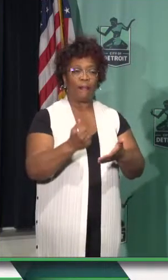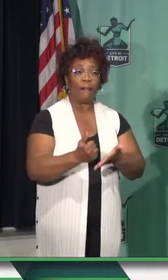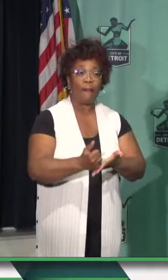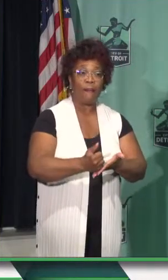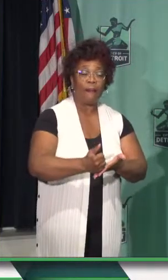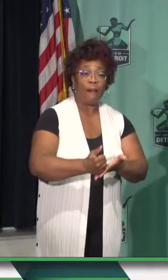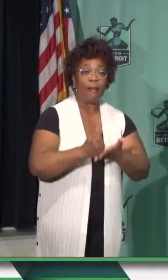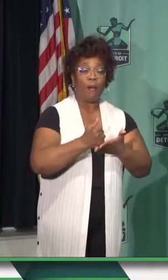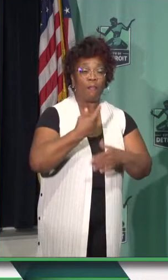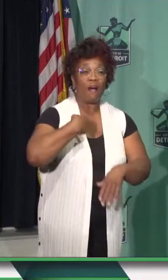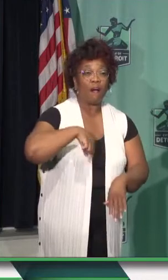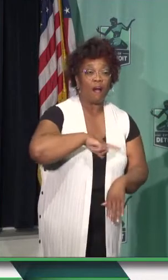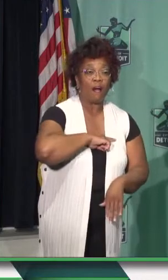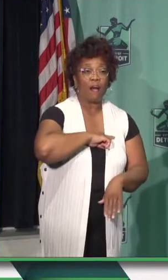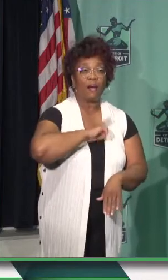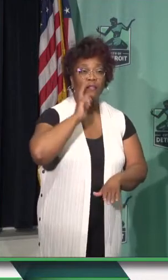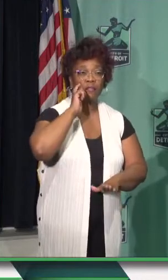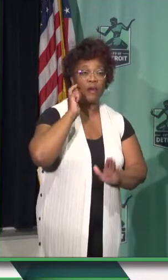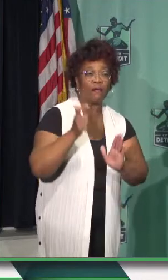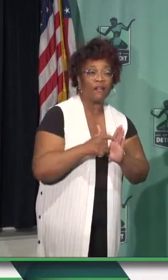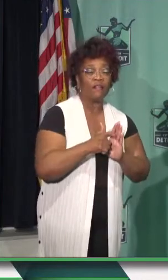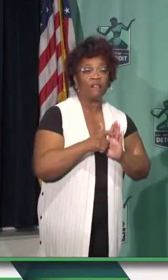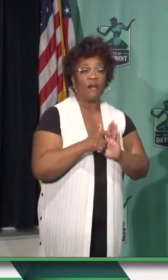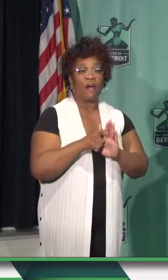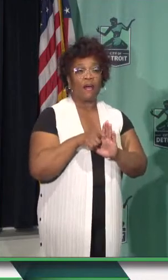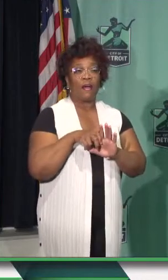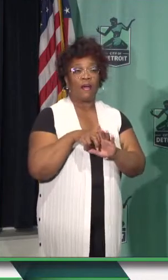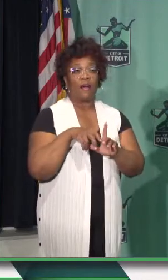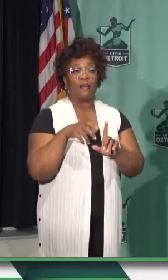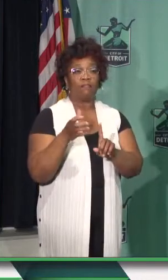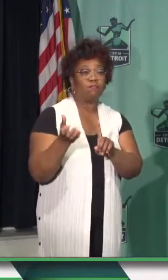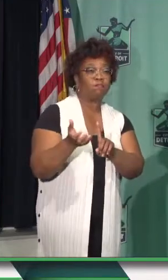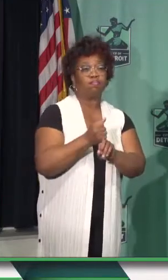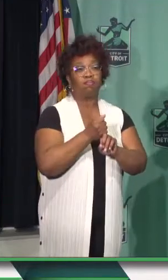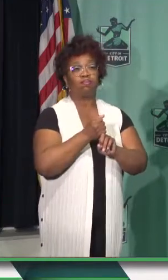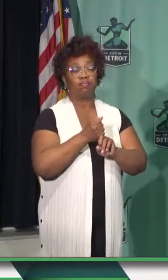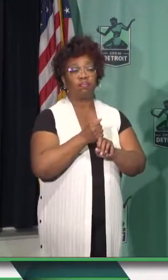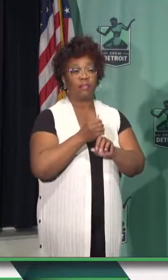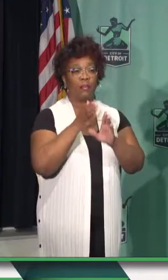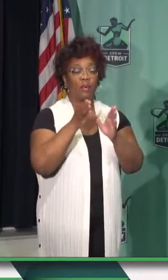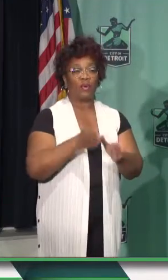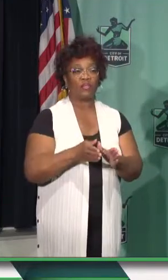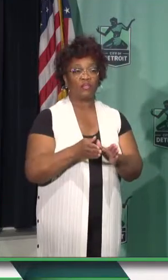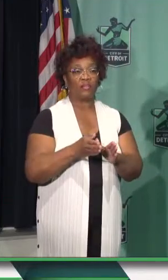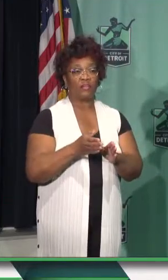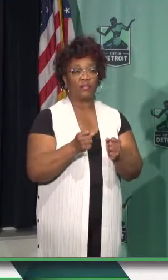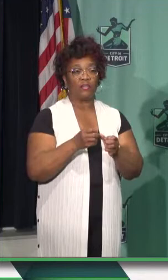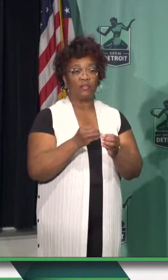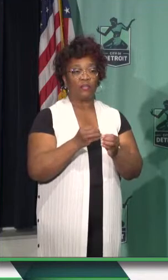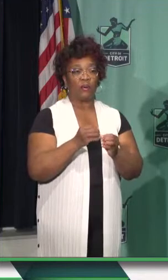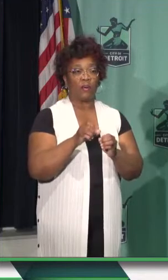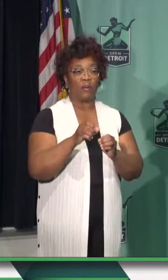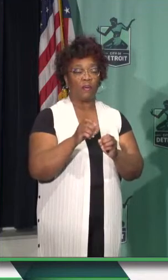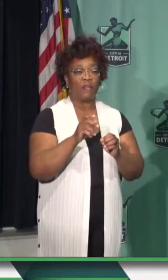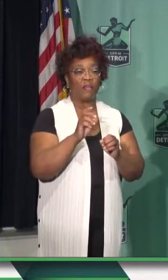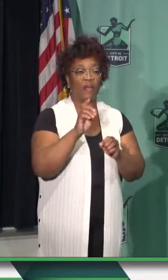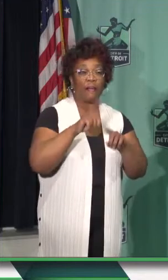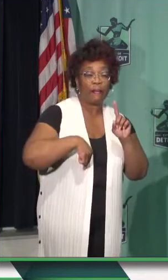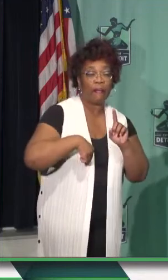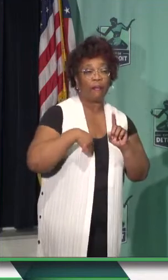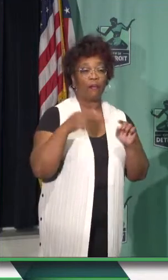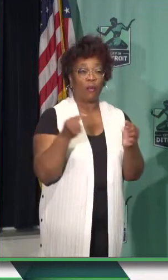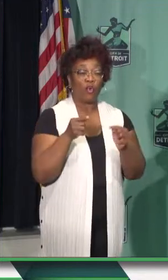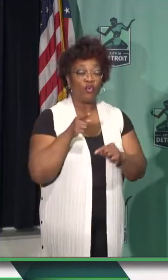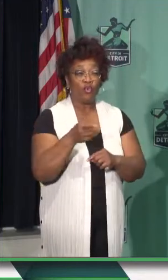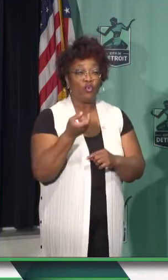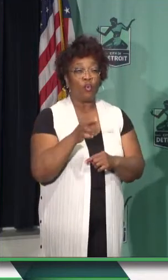us to identify the person, to get the individual off the street so that they can't hurt you or one of your loved